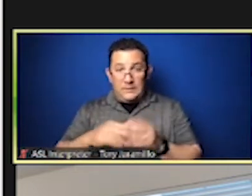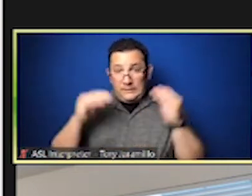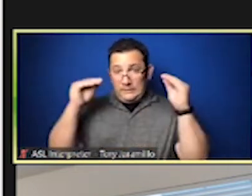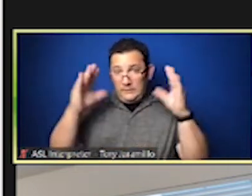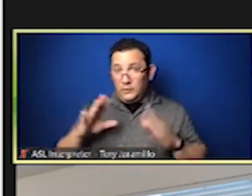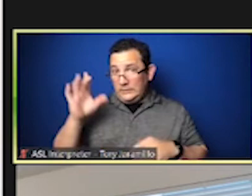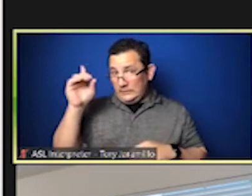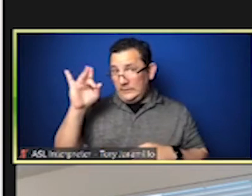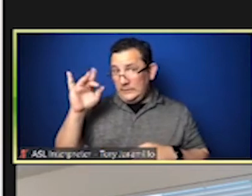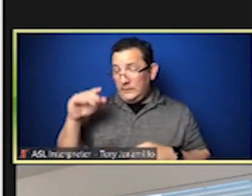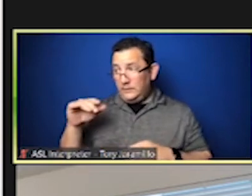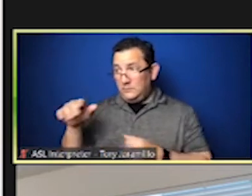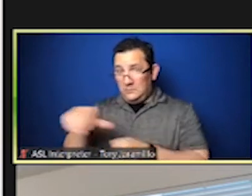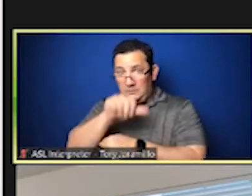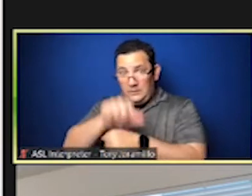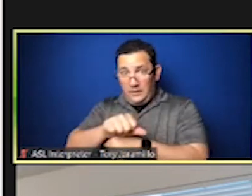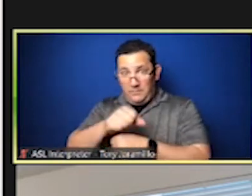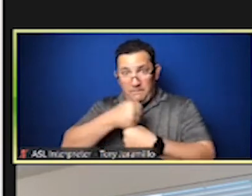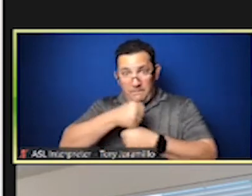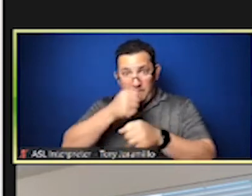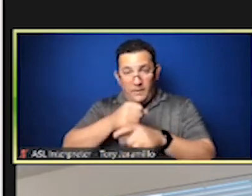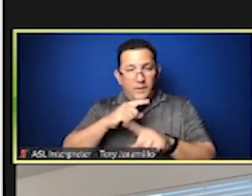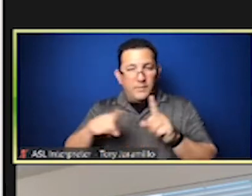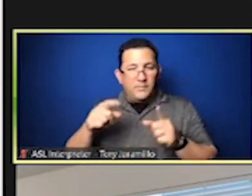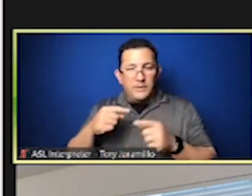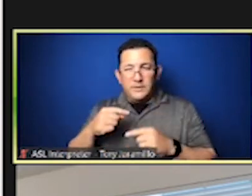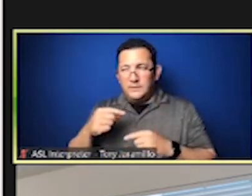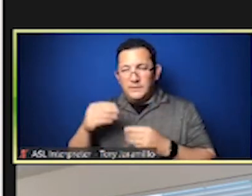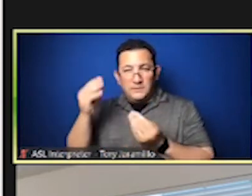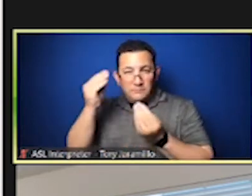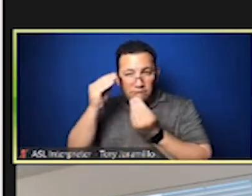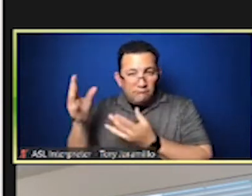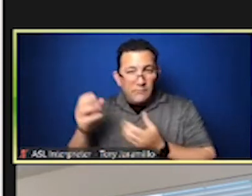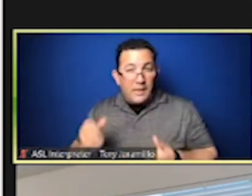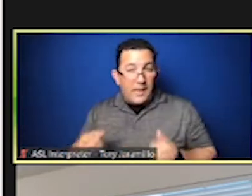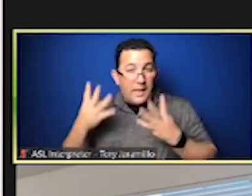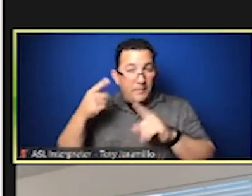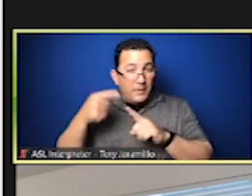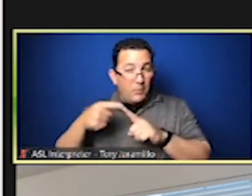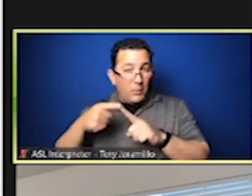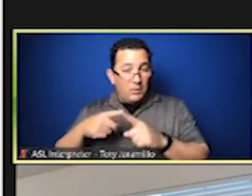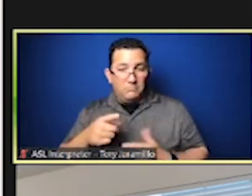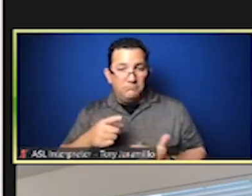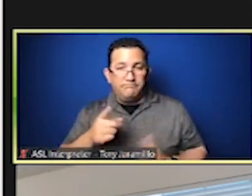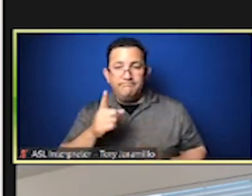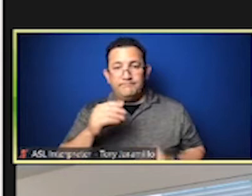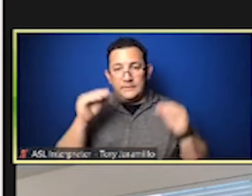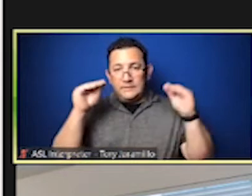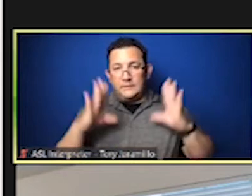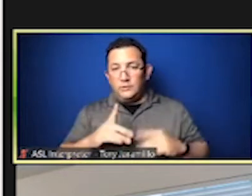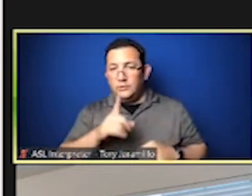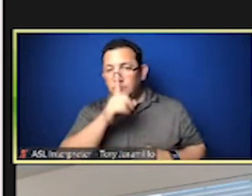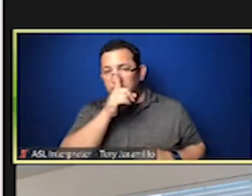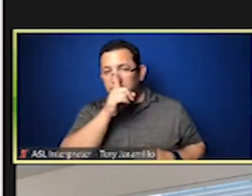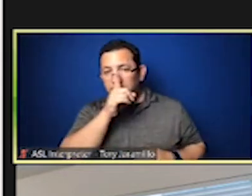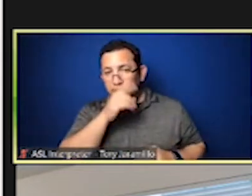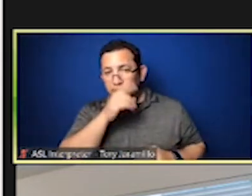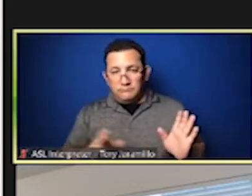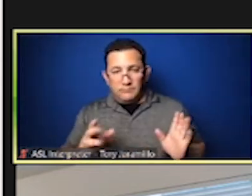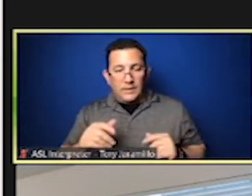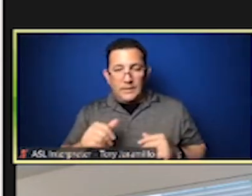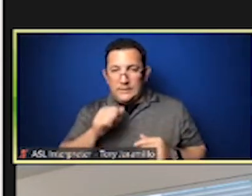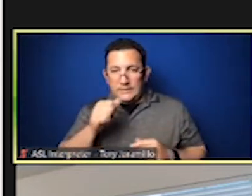point value for those assignments. So that doesn't mean that your child didn't receive points for that assignment. The teacher simply